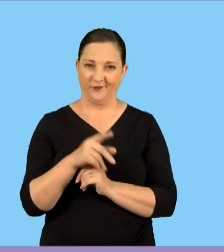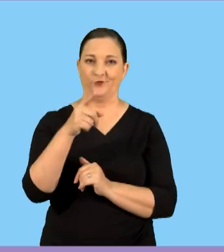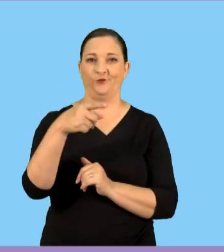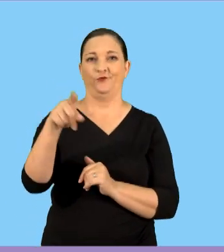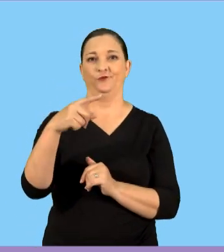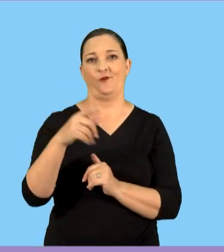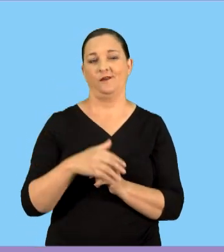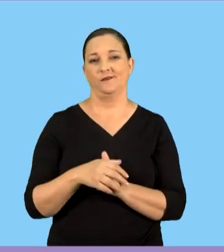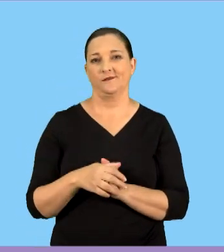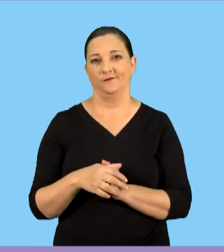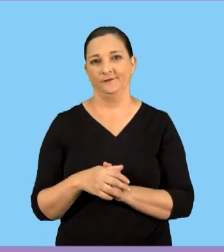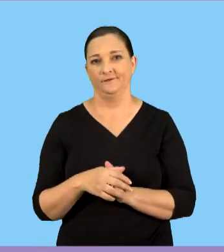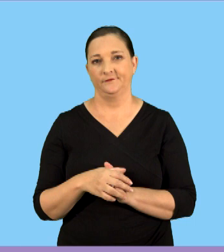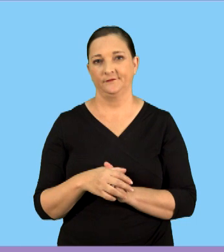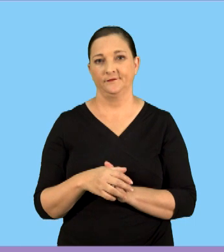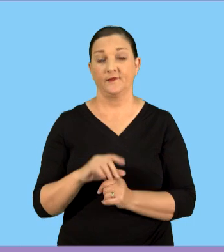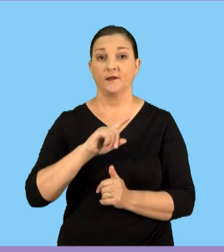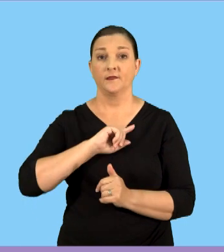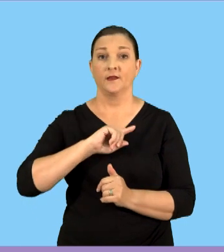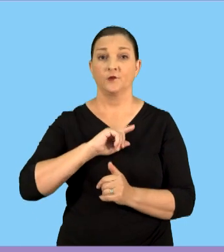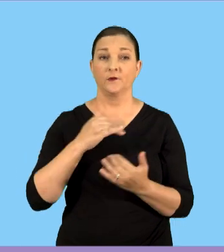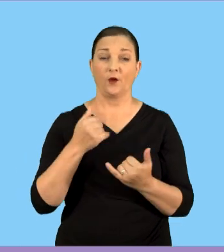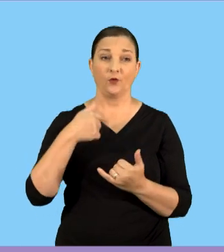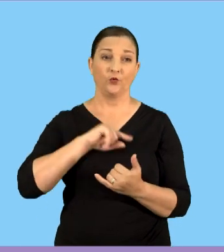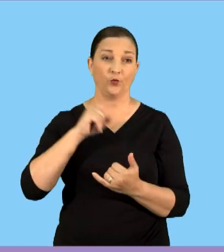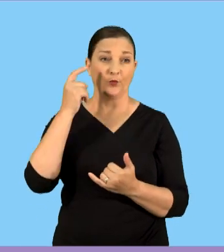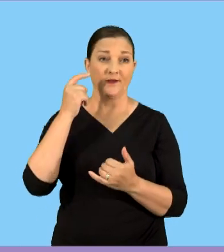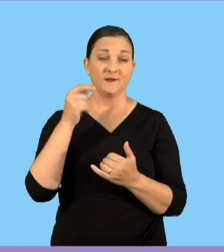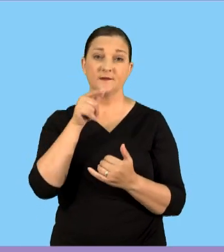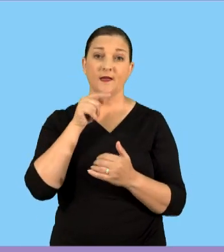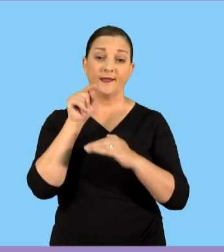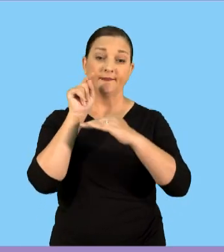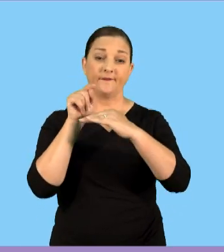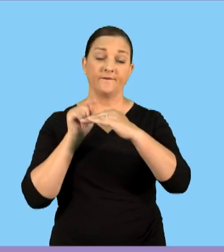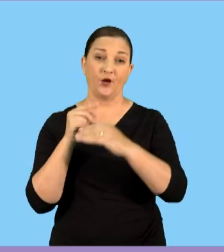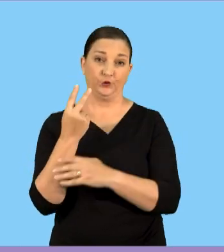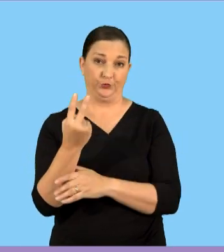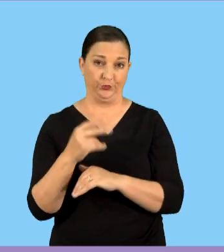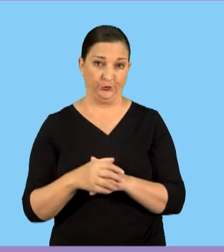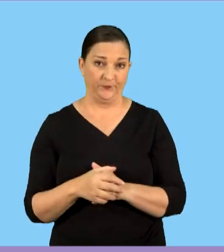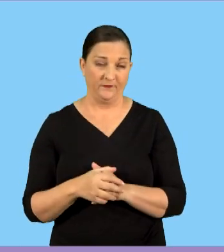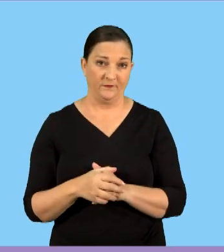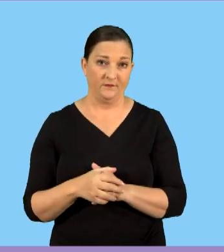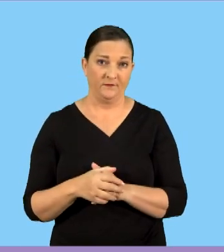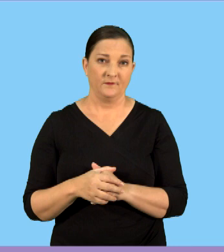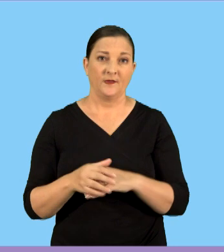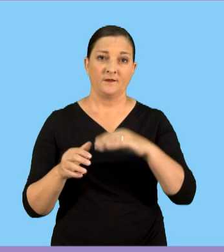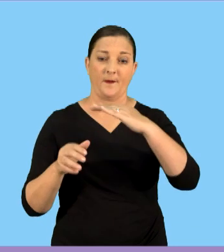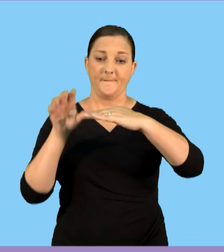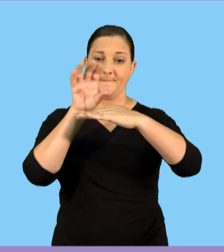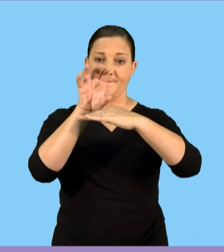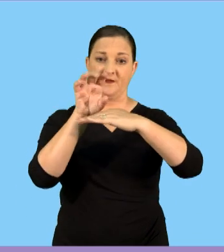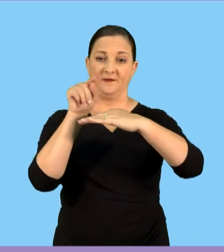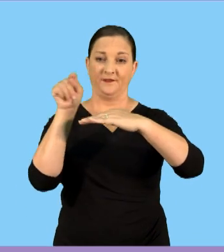2, then you are absolutely correct. So this means that we are going to divide the numerator by 2 and also divide